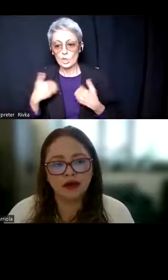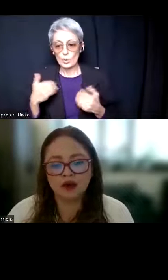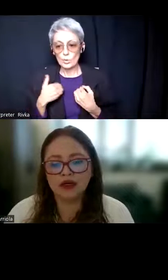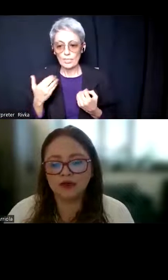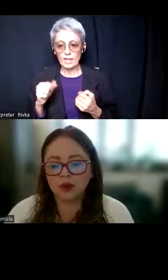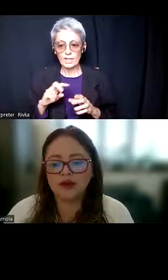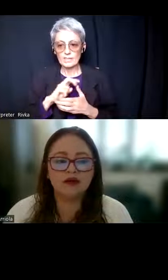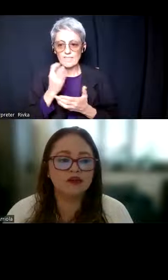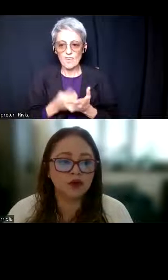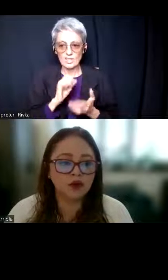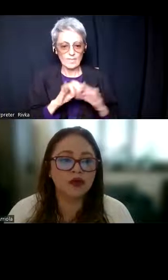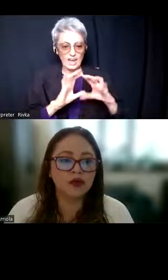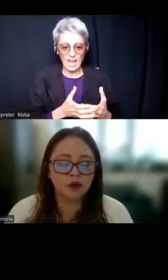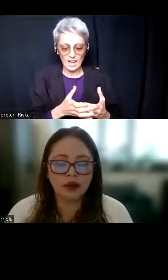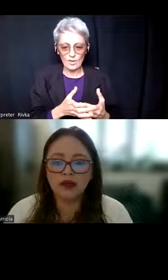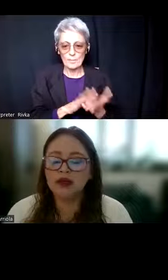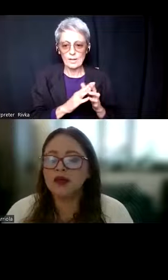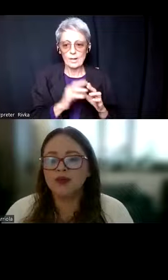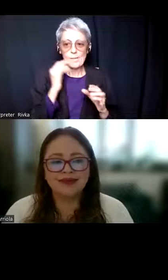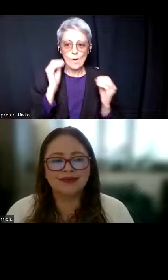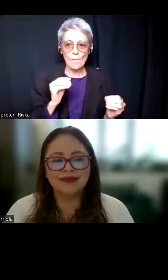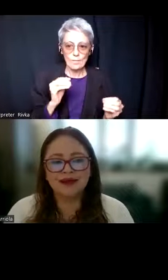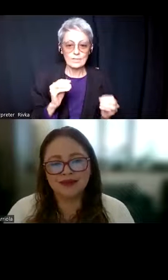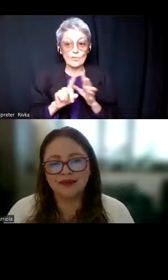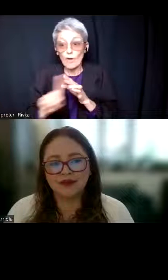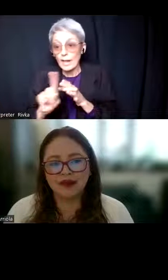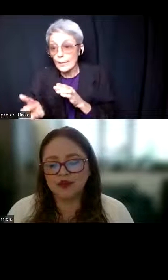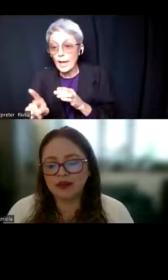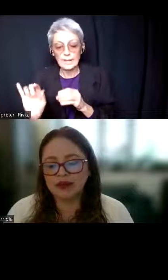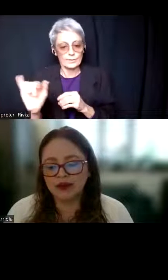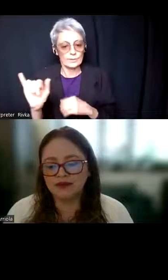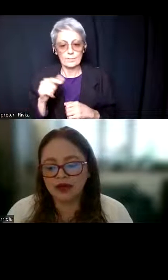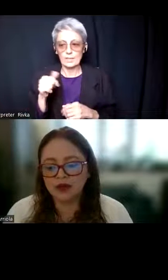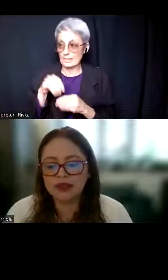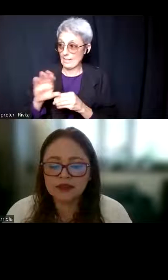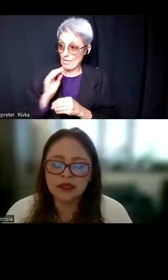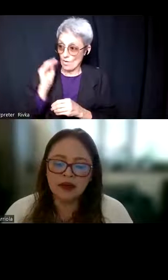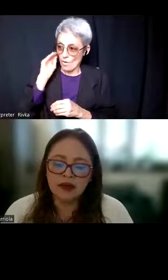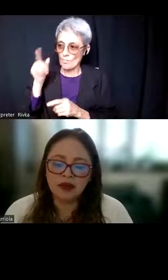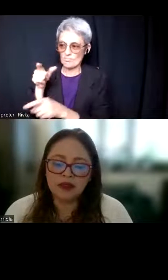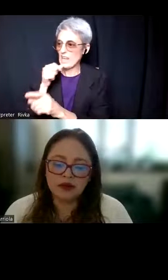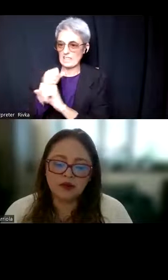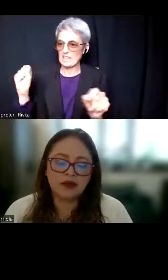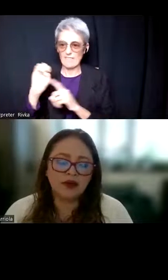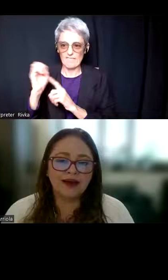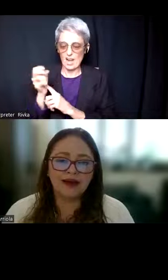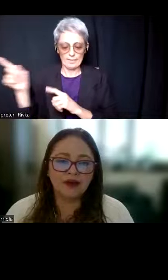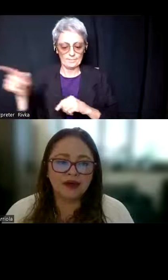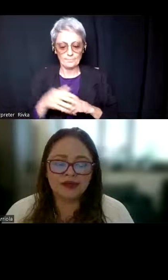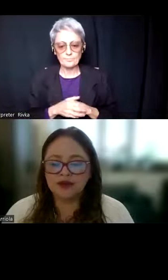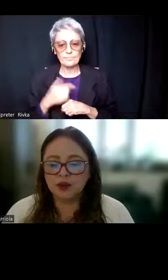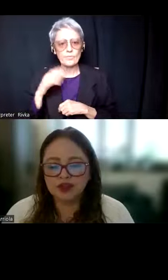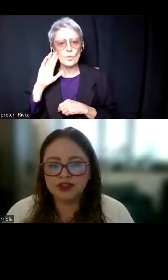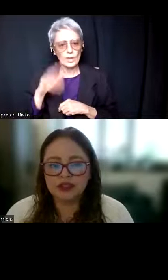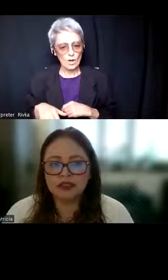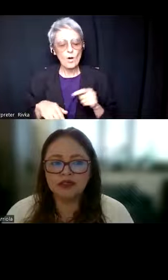that category of homelessness or running away because it's not safe for them to be in that environment. And we know that they're at higher rates